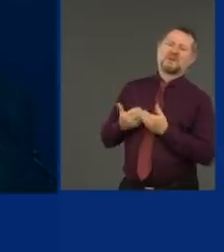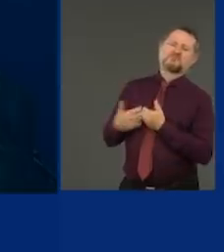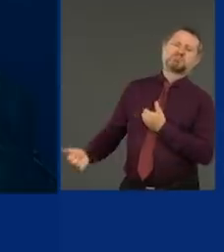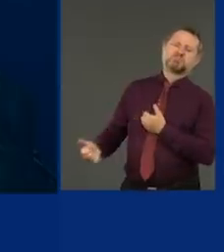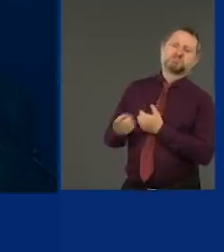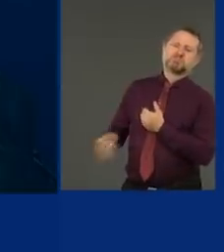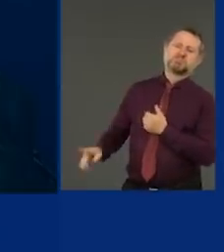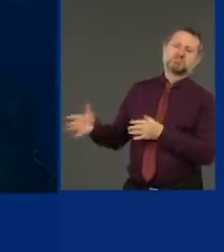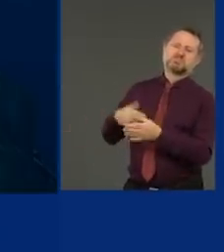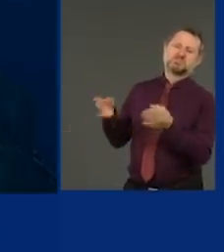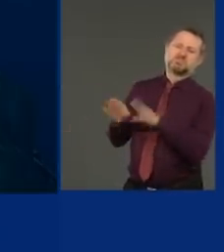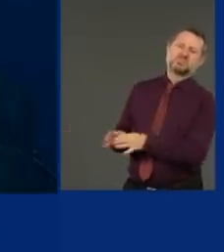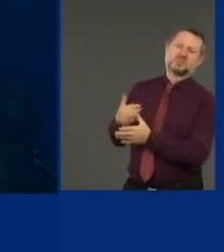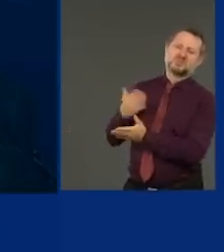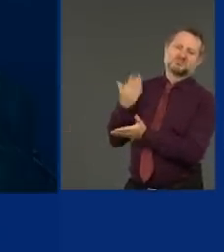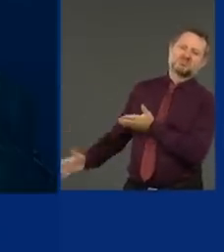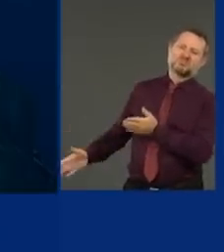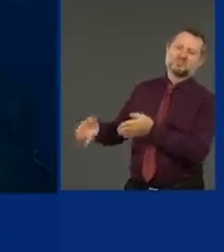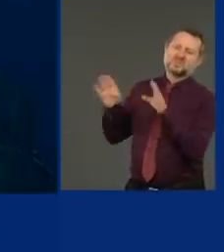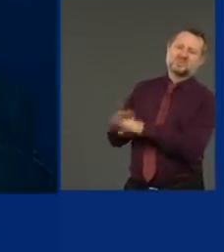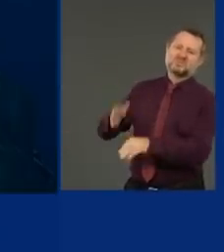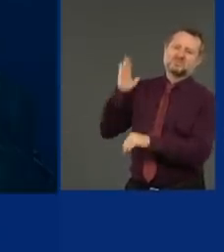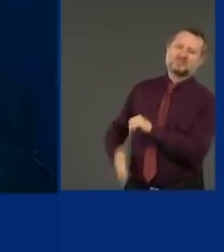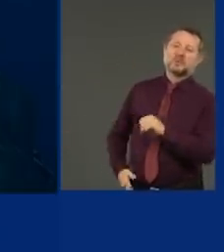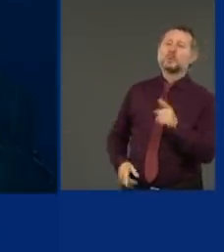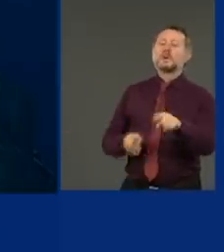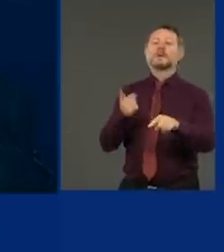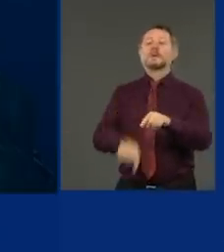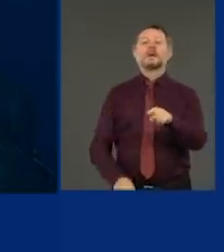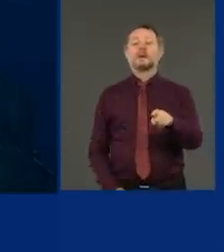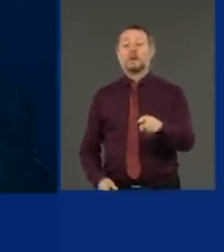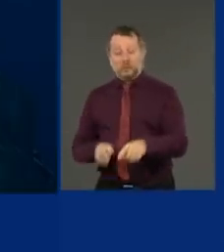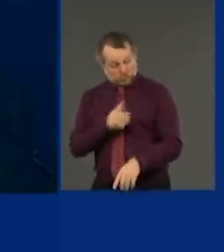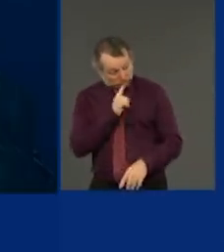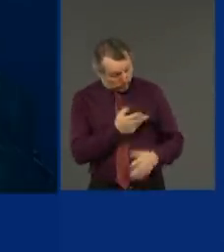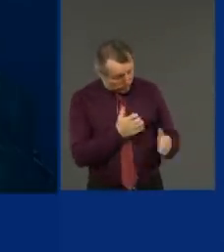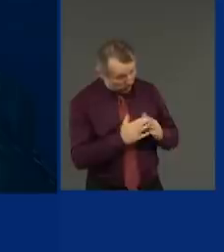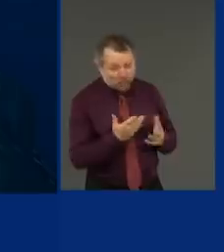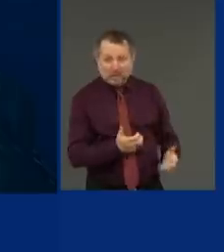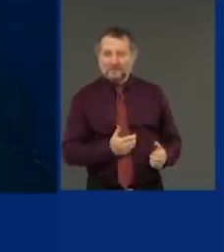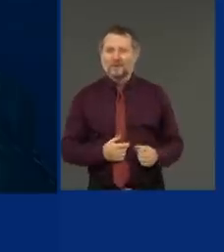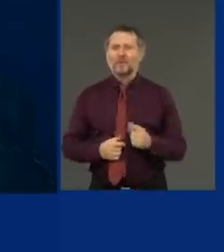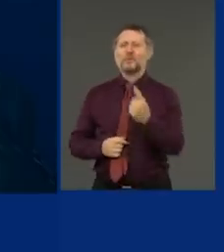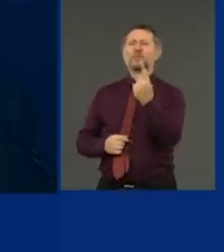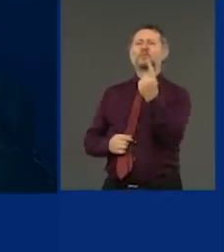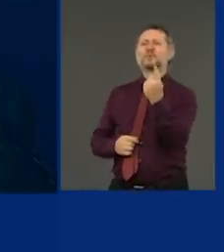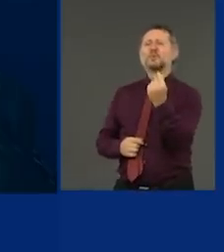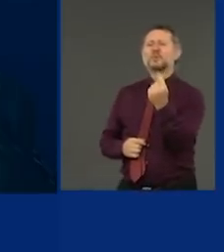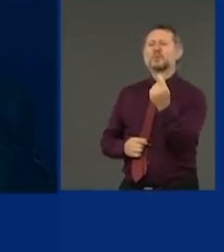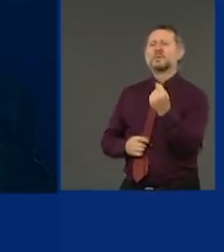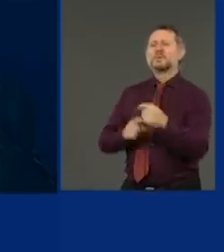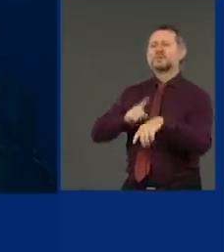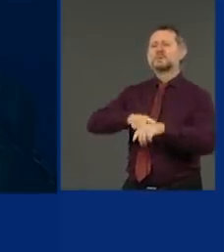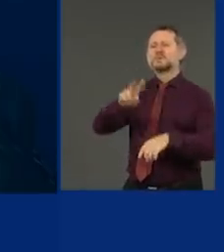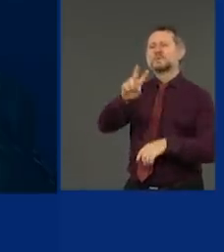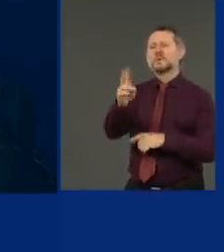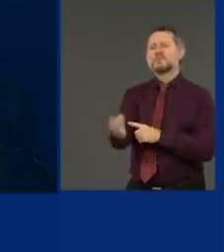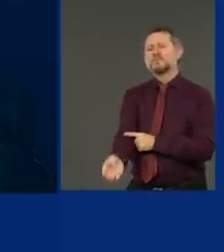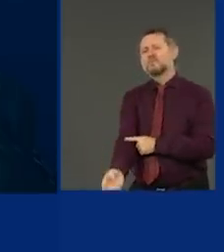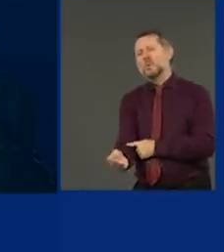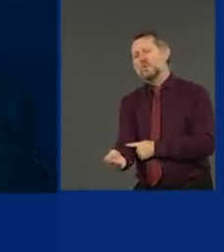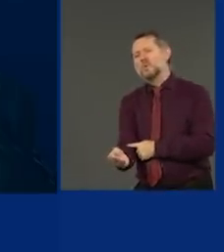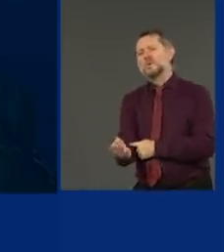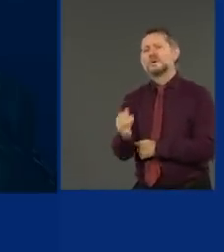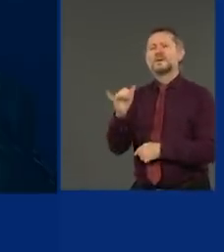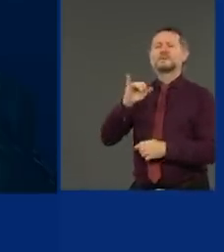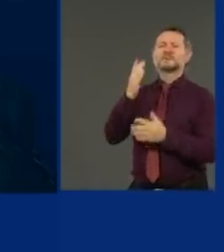And the police department. Oh, really? And then what happens at 2 o'clock in the morning when someone's coming through